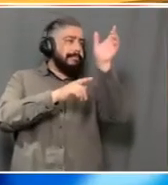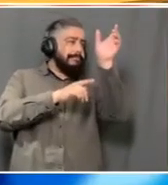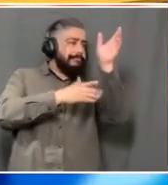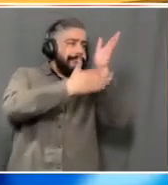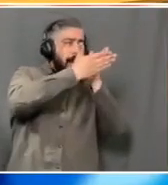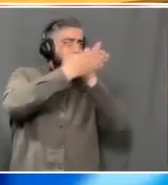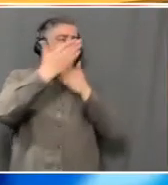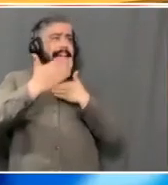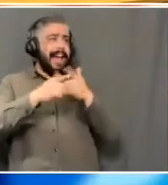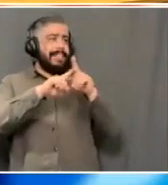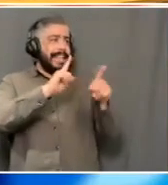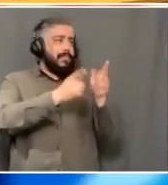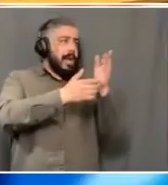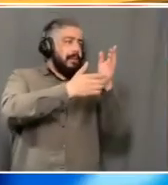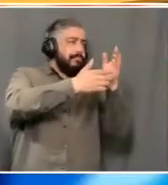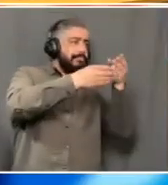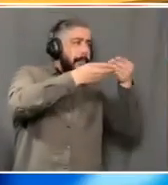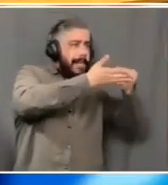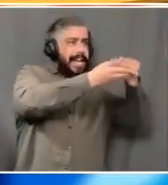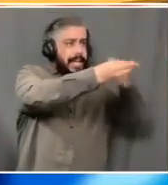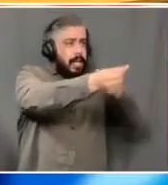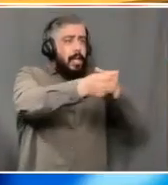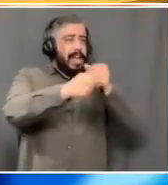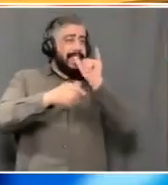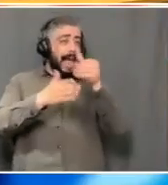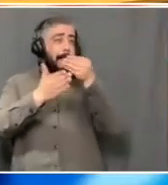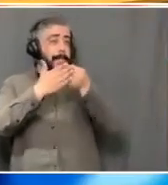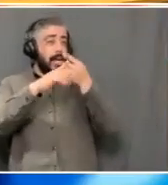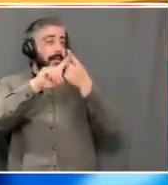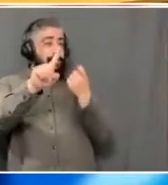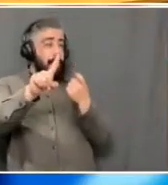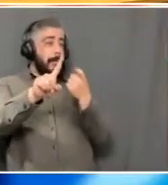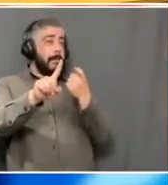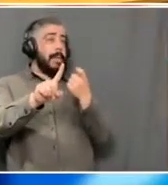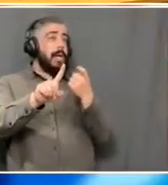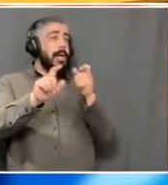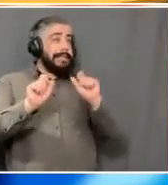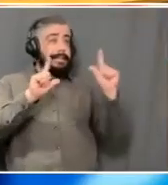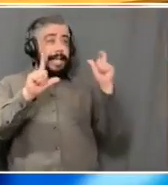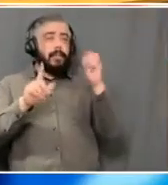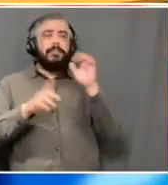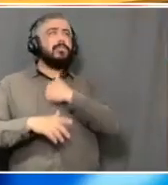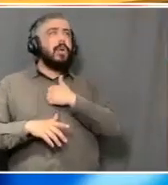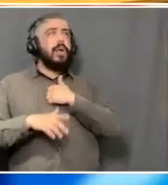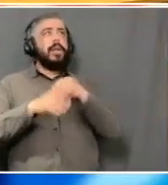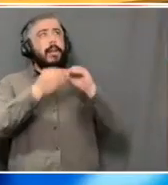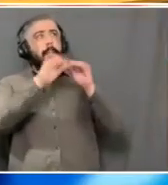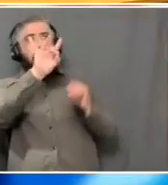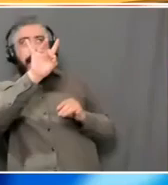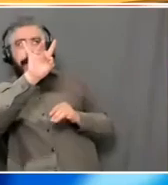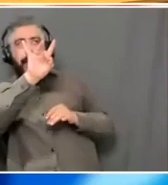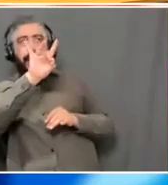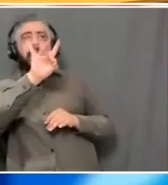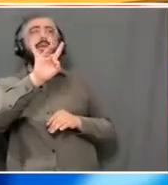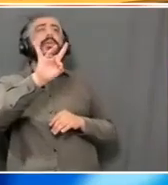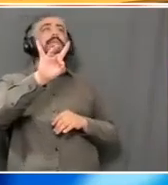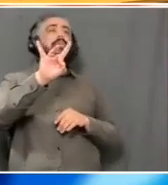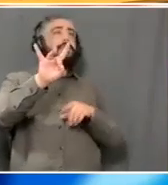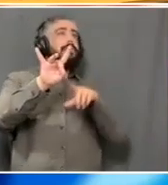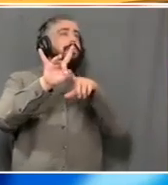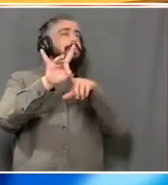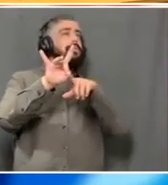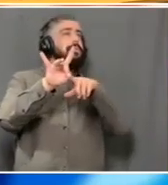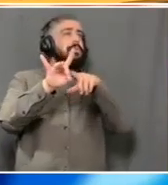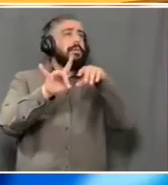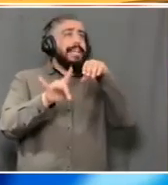money coming from the buckets on slide 11? On slide 8, like those, within that object code